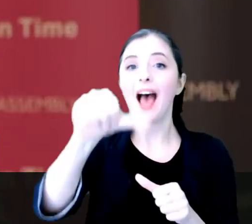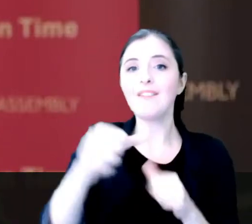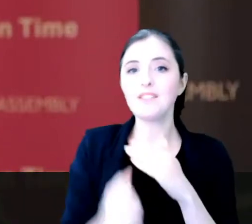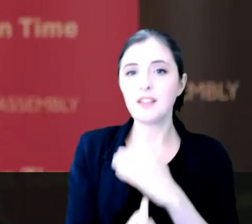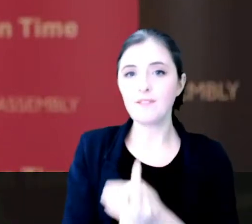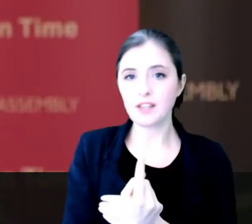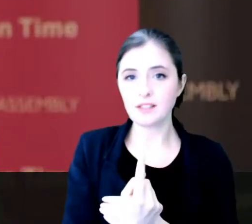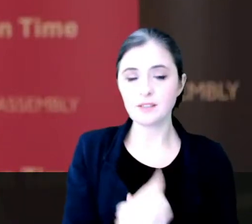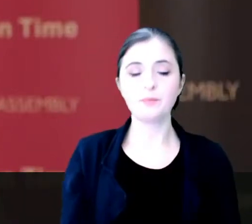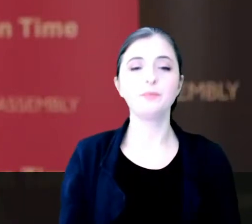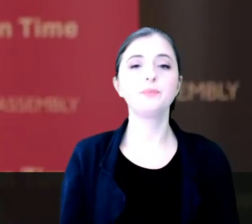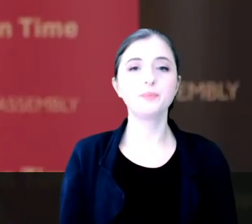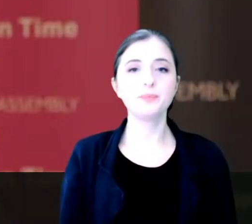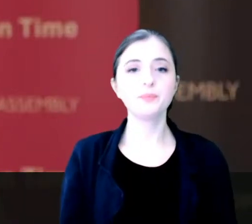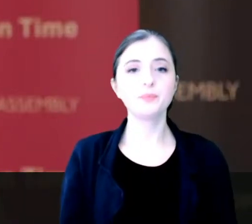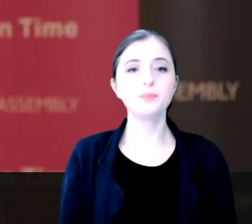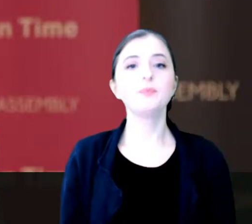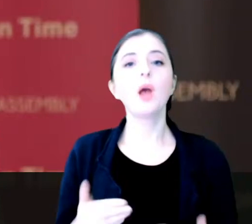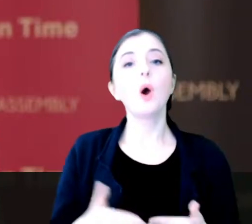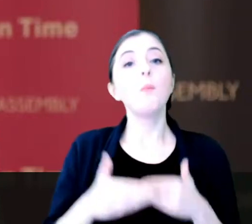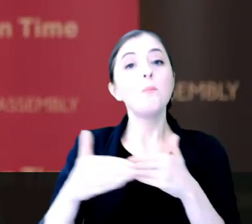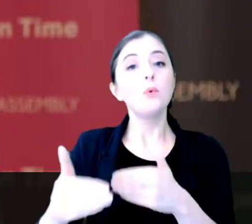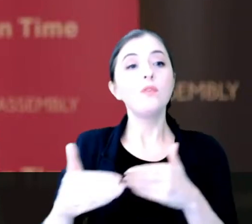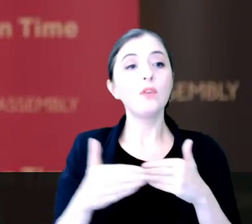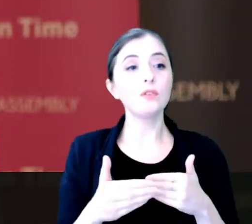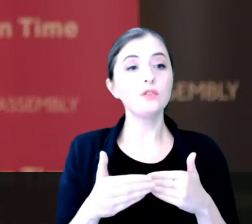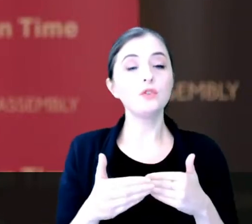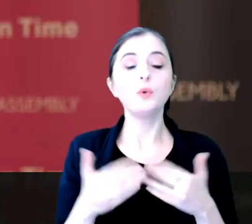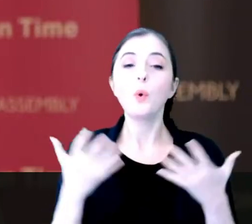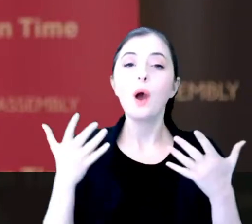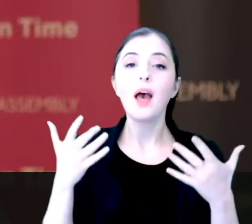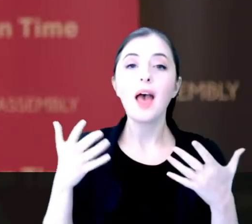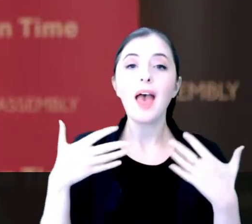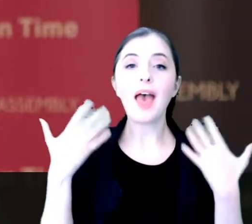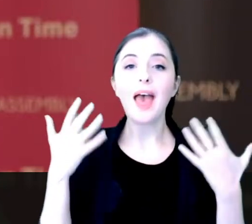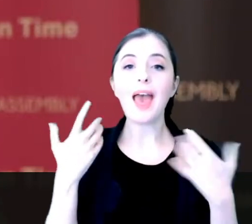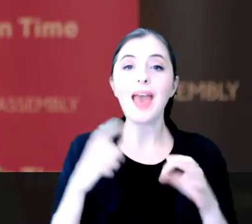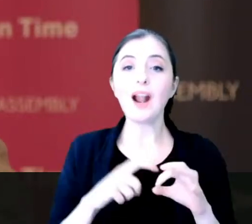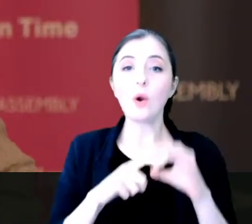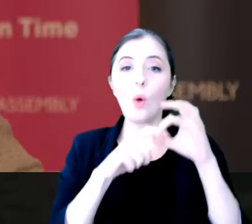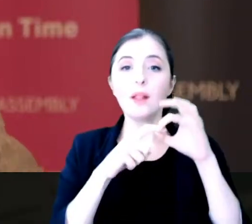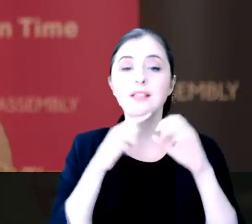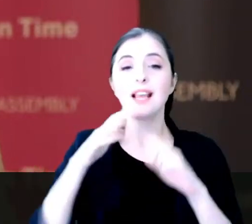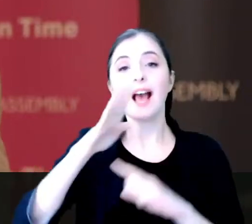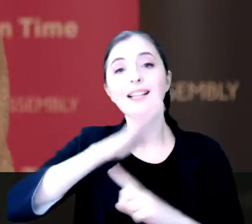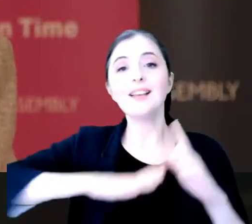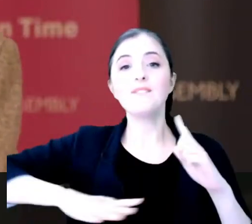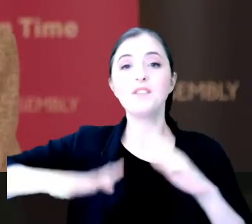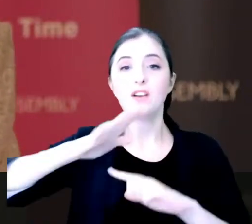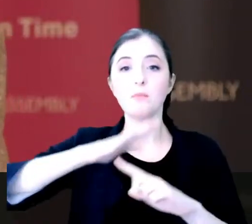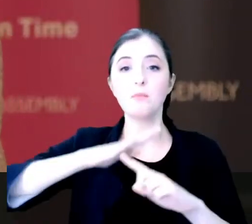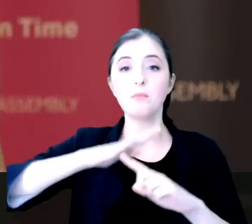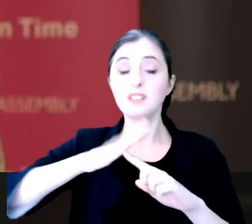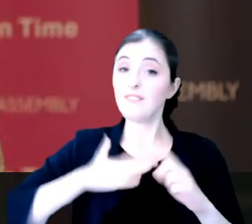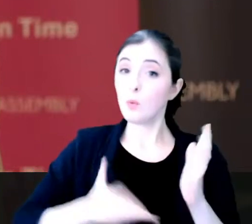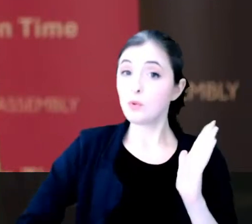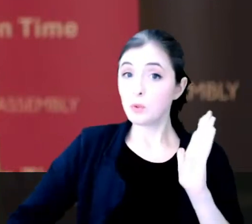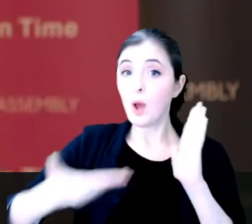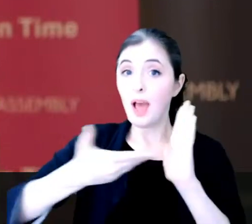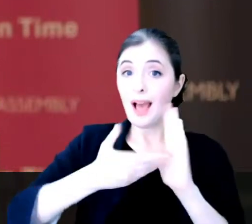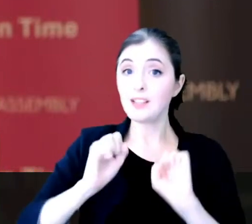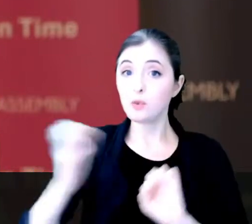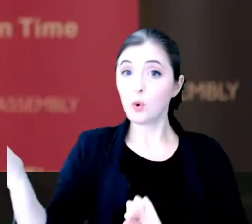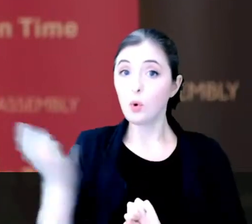and environment topic. If you want to start adding your questions on this topic into the chat box